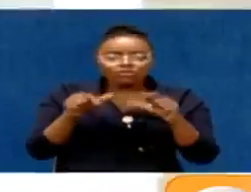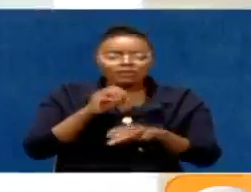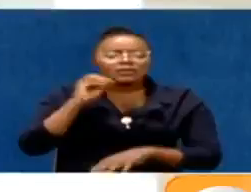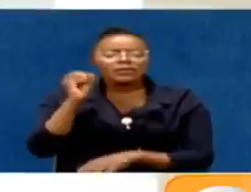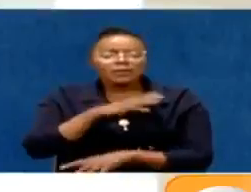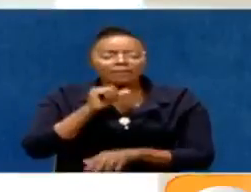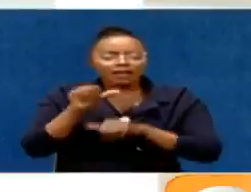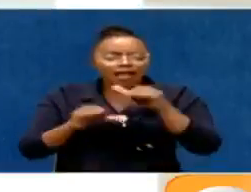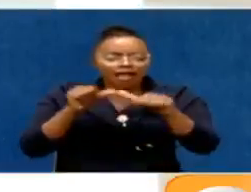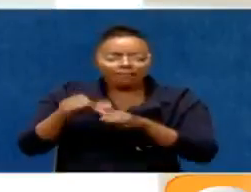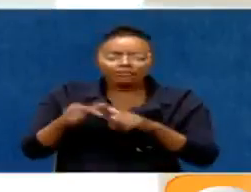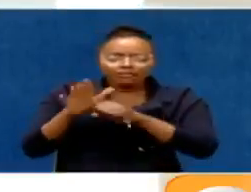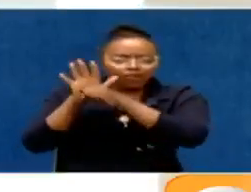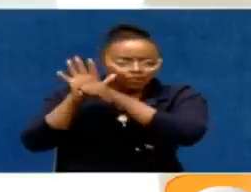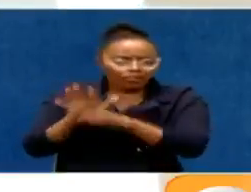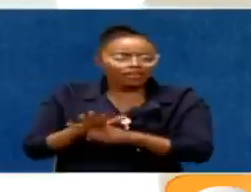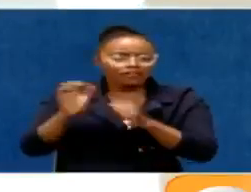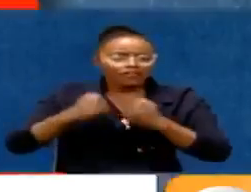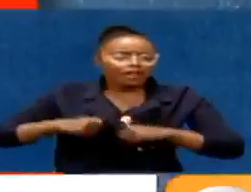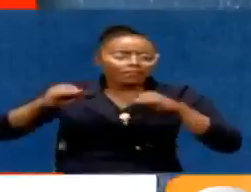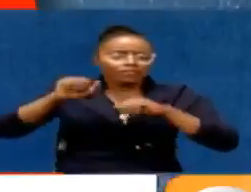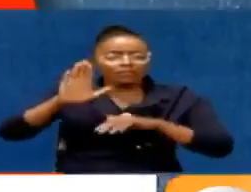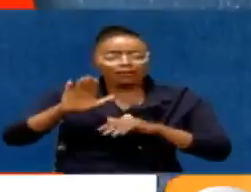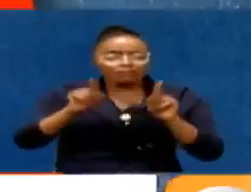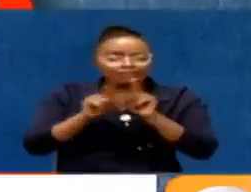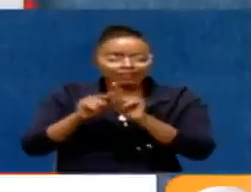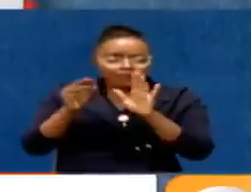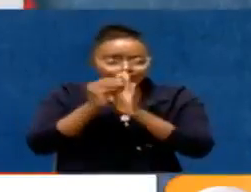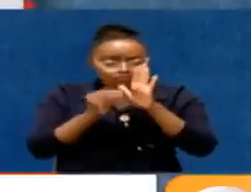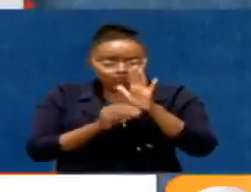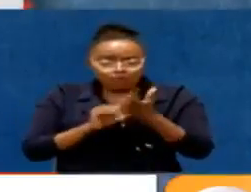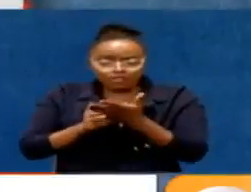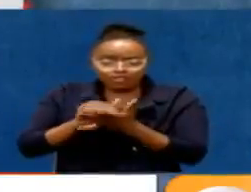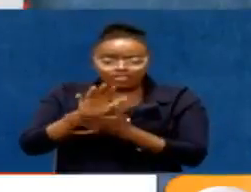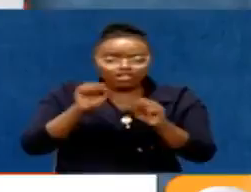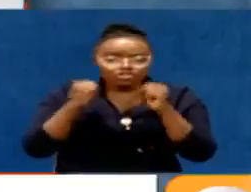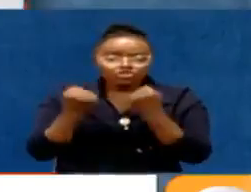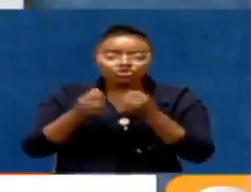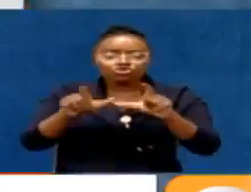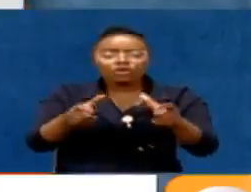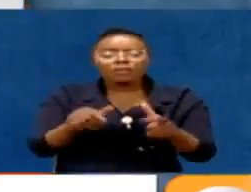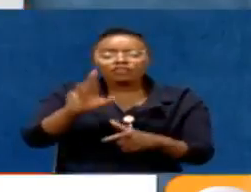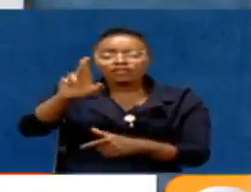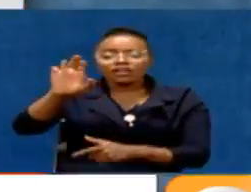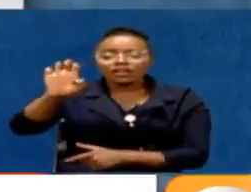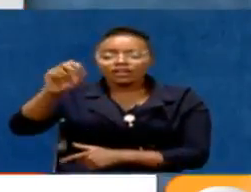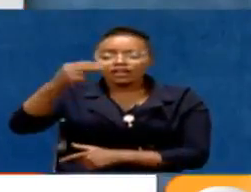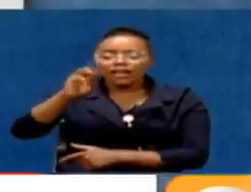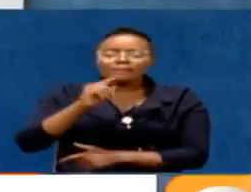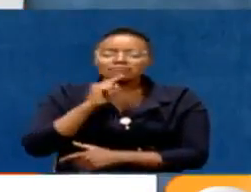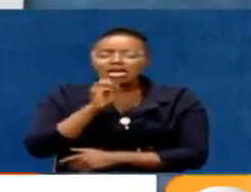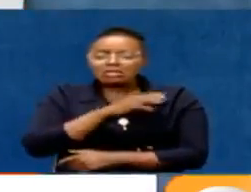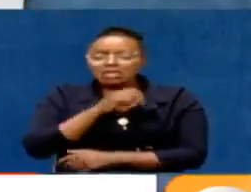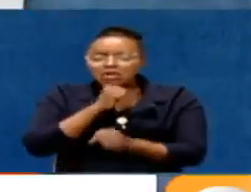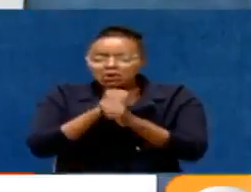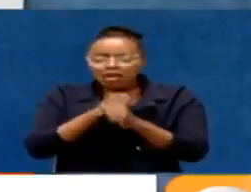to complain about alleged harassment by her bosses. In a thread posted in her social media account, Rehema lamented of being forced